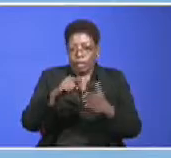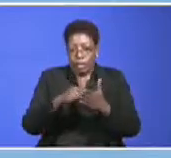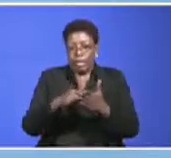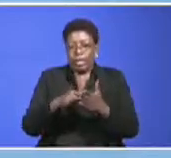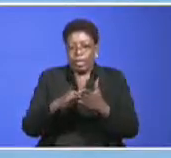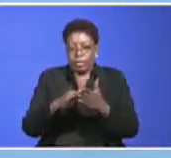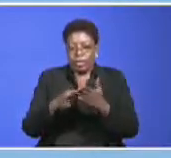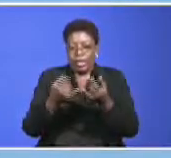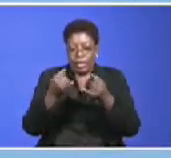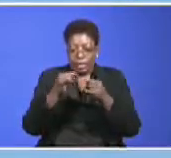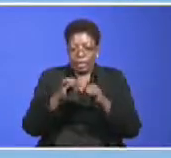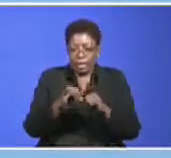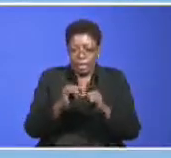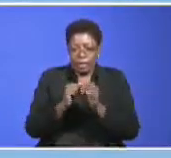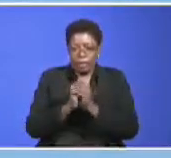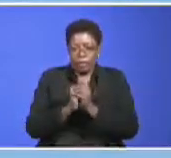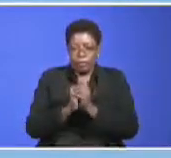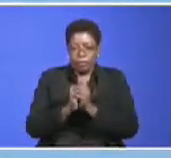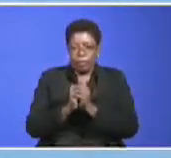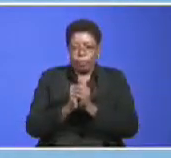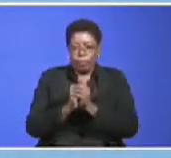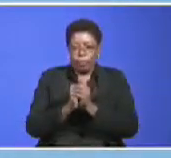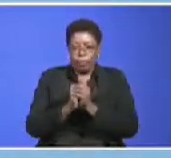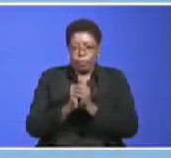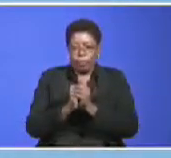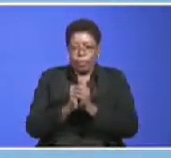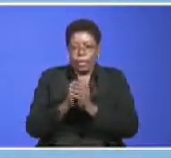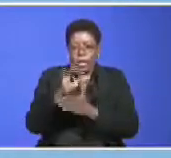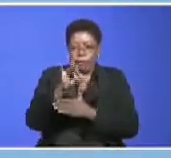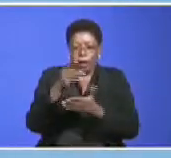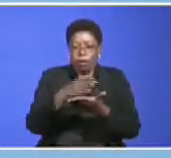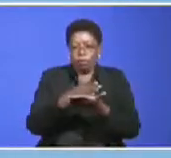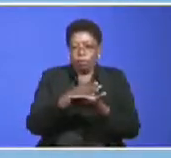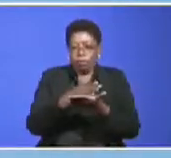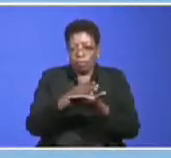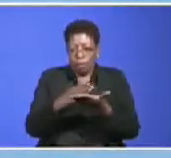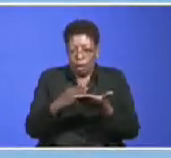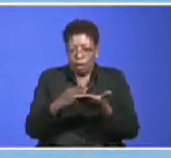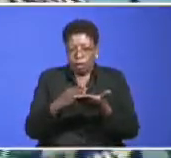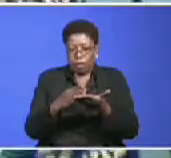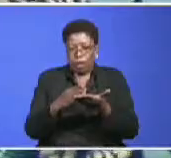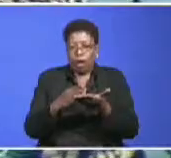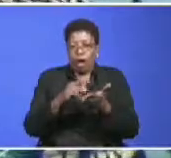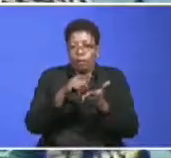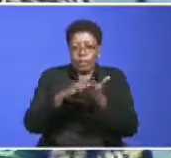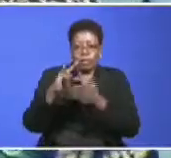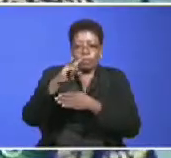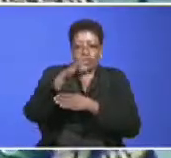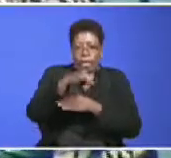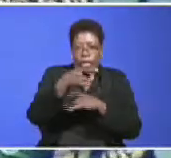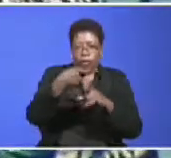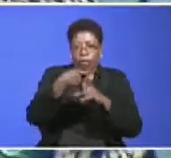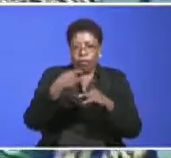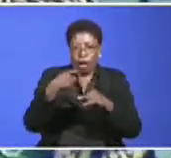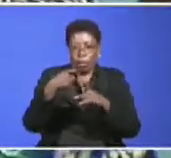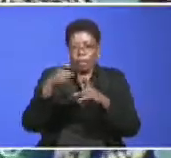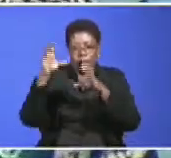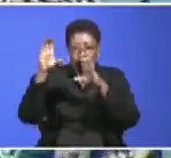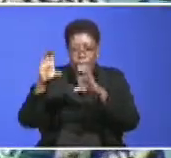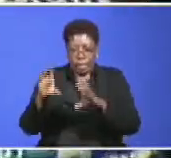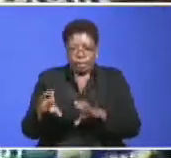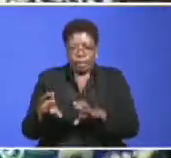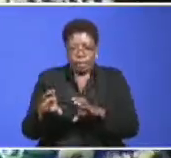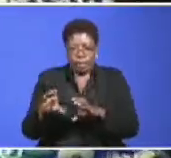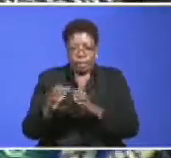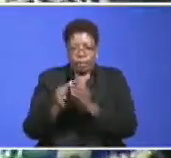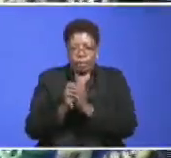as additional cargo believed to be from the aircraft, were located by concerned civilians near Havana Beach. According to the